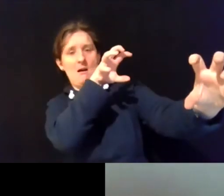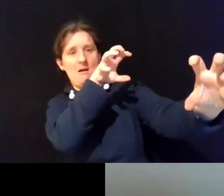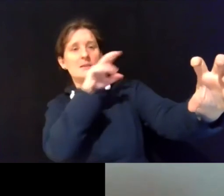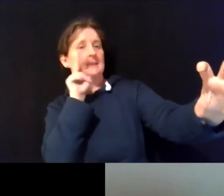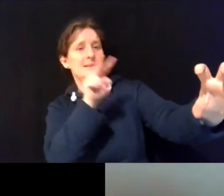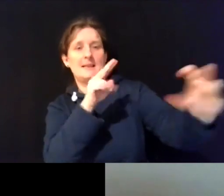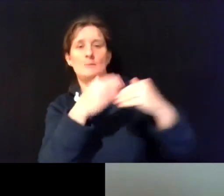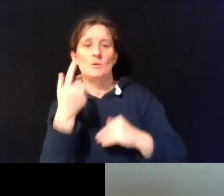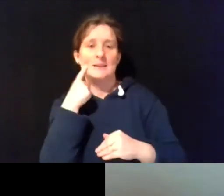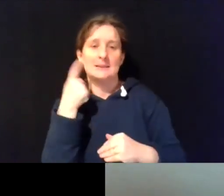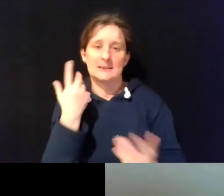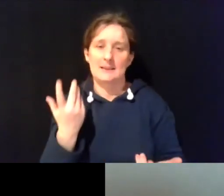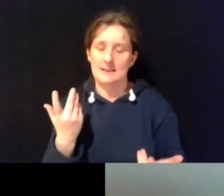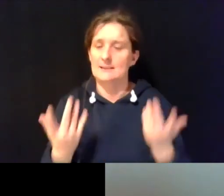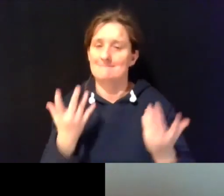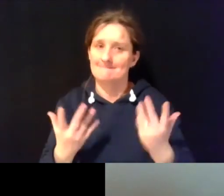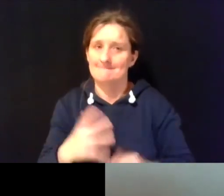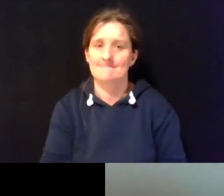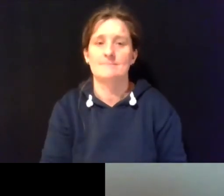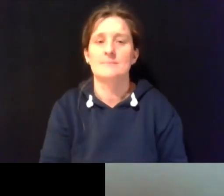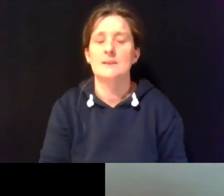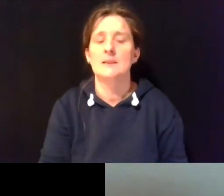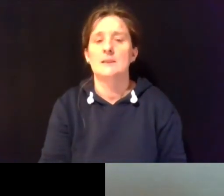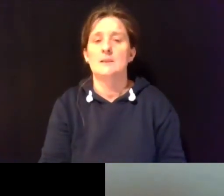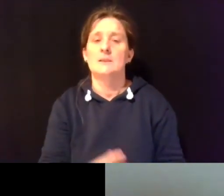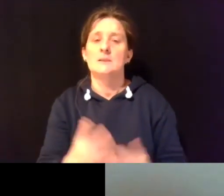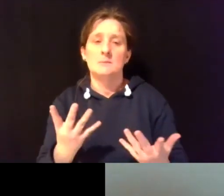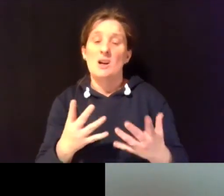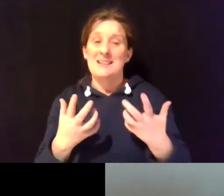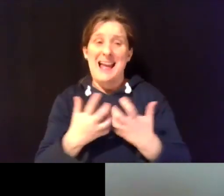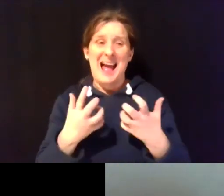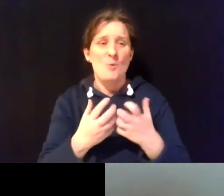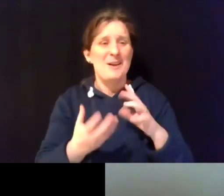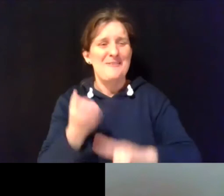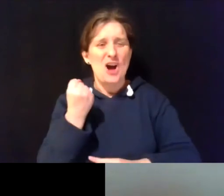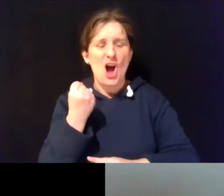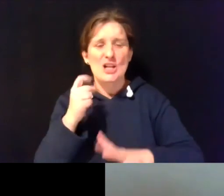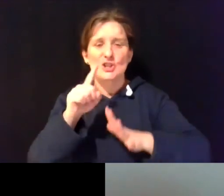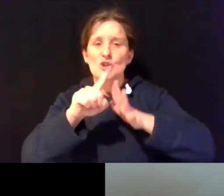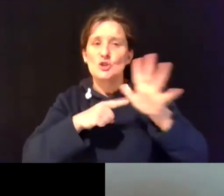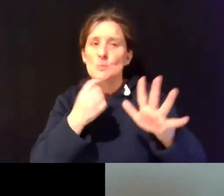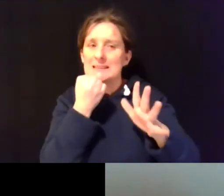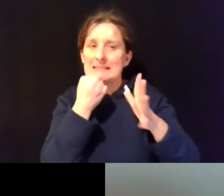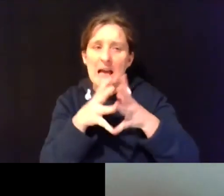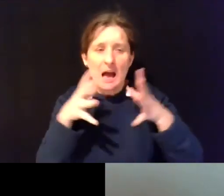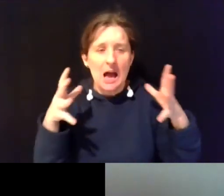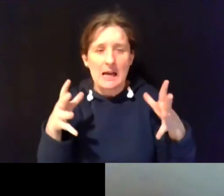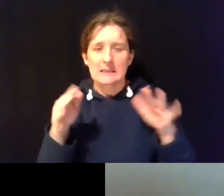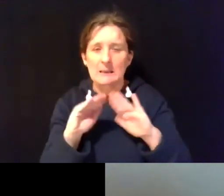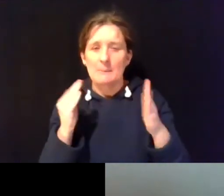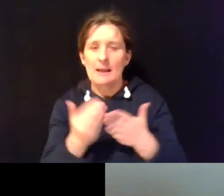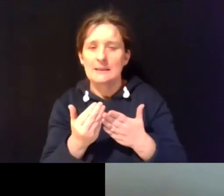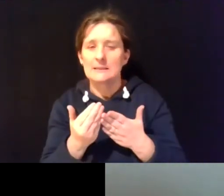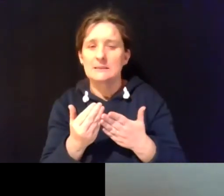in the rest of these. There are some interesting ideas about how we might find Jupiter-sized planets in Jupiter-like orbits, which we haven't been able to do yet.